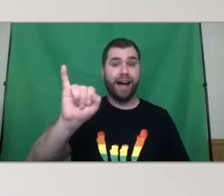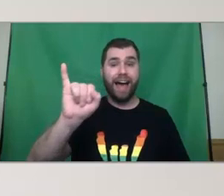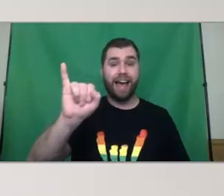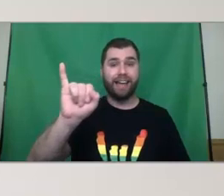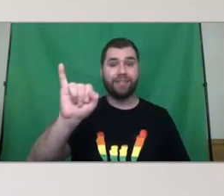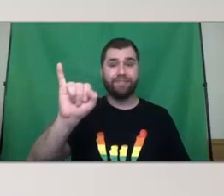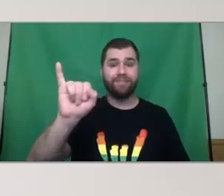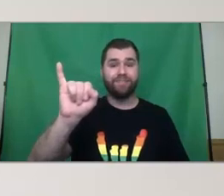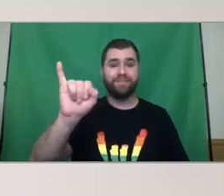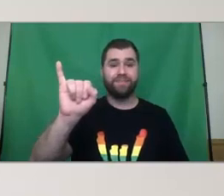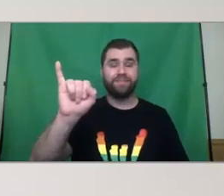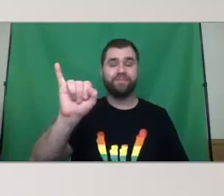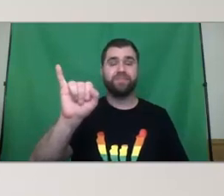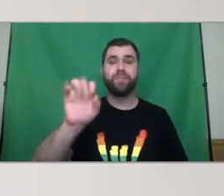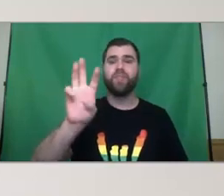Hi.